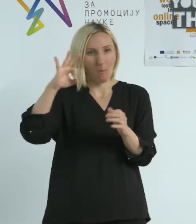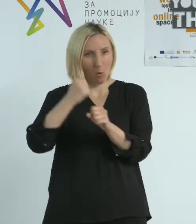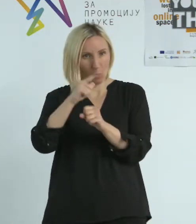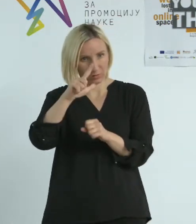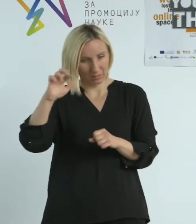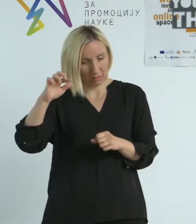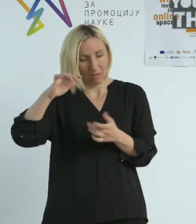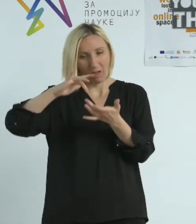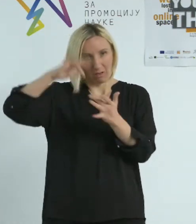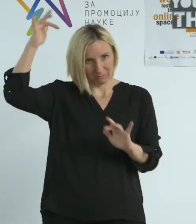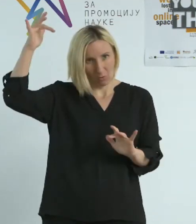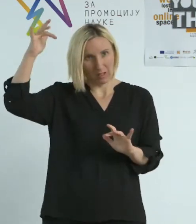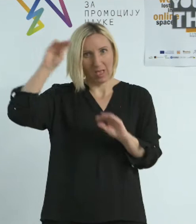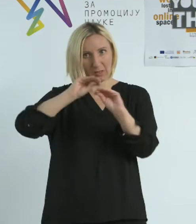Moodle.